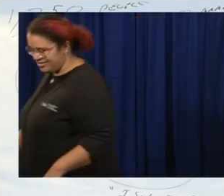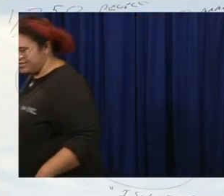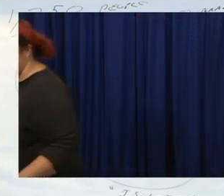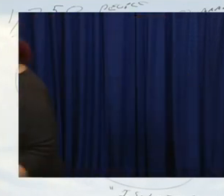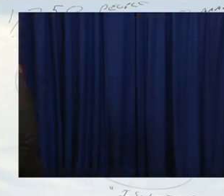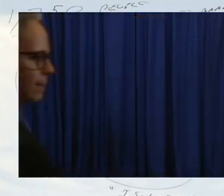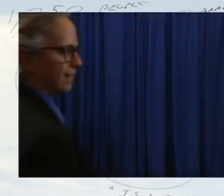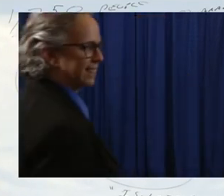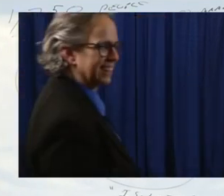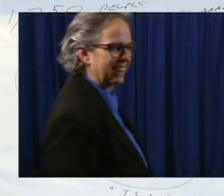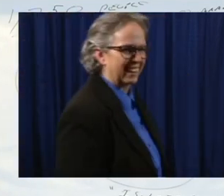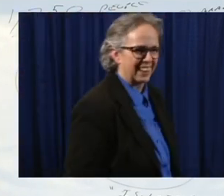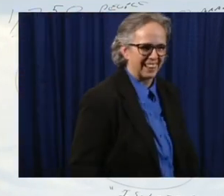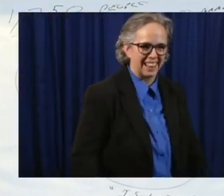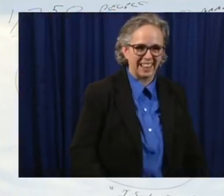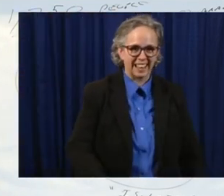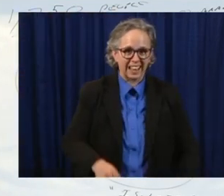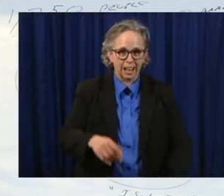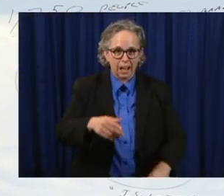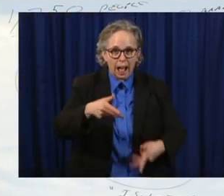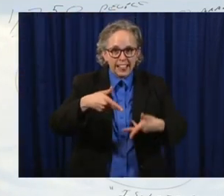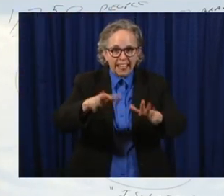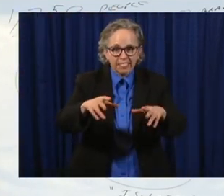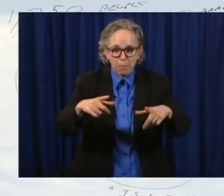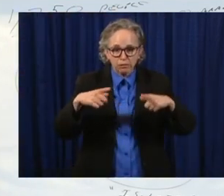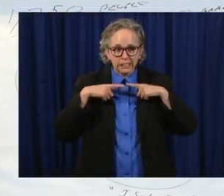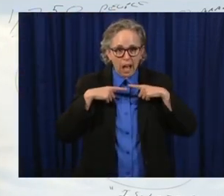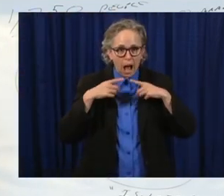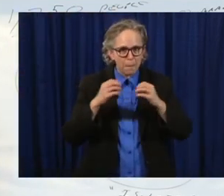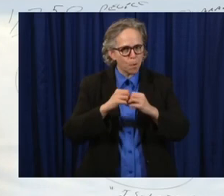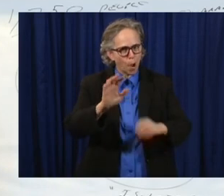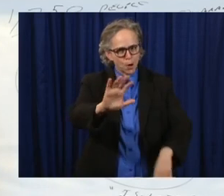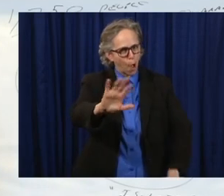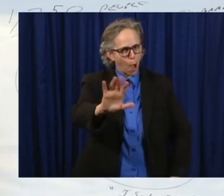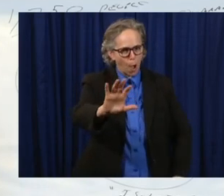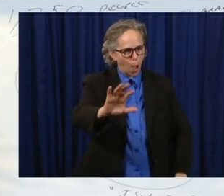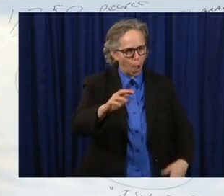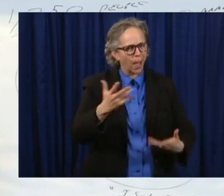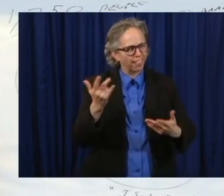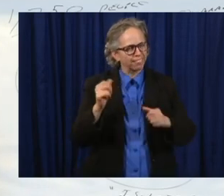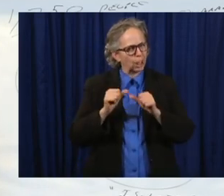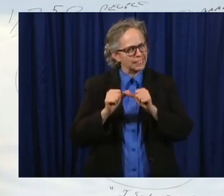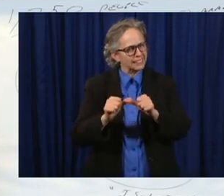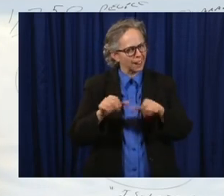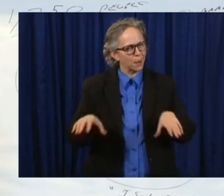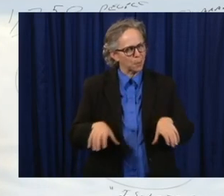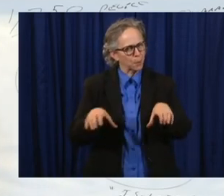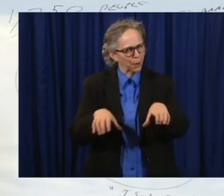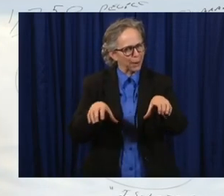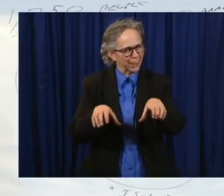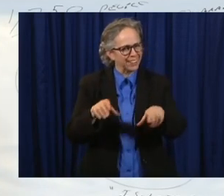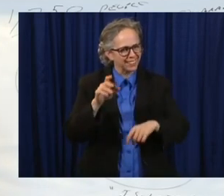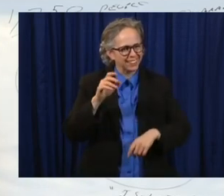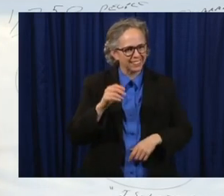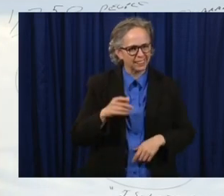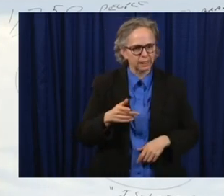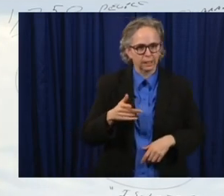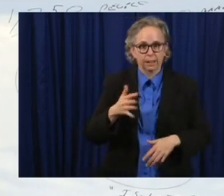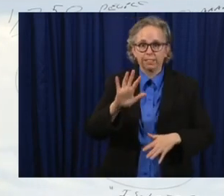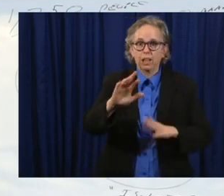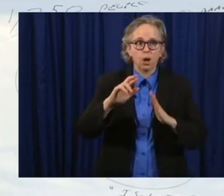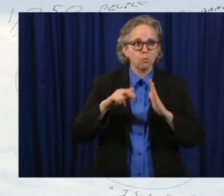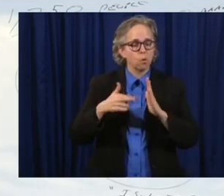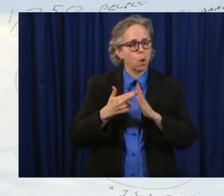testing that we need to be more robust in. So, their role, this thing